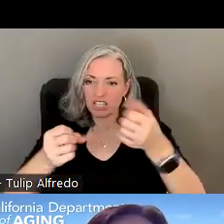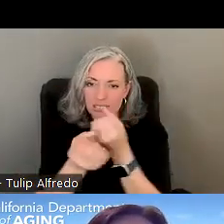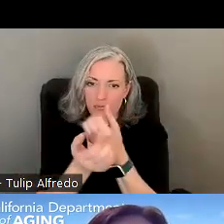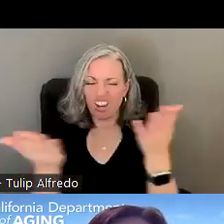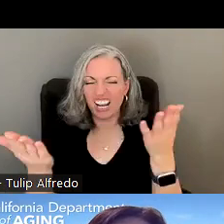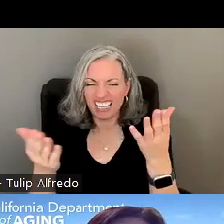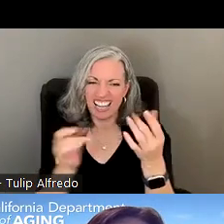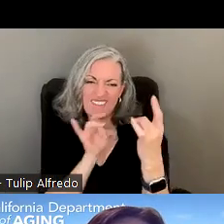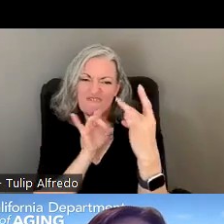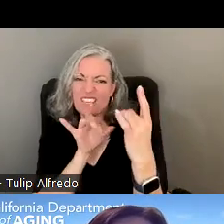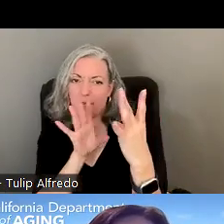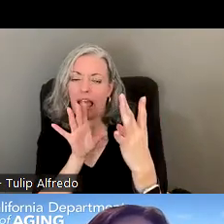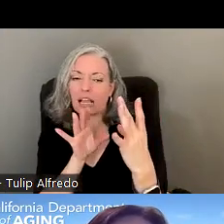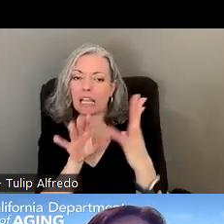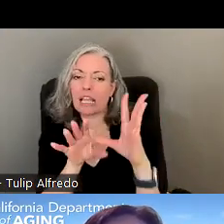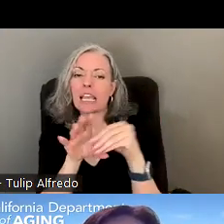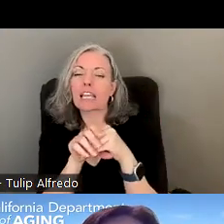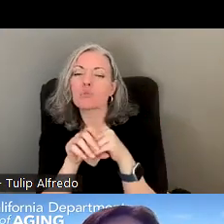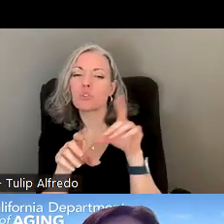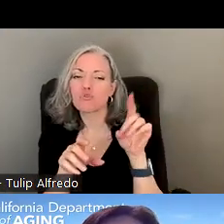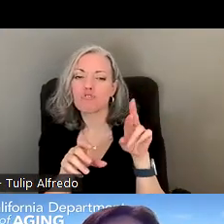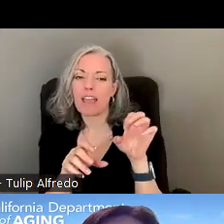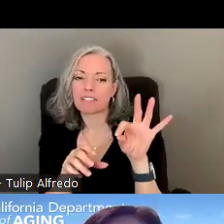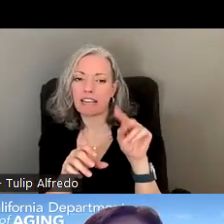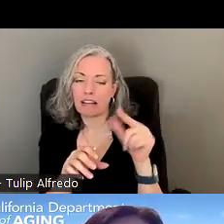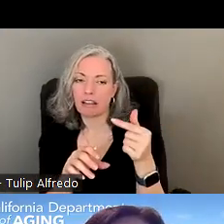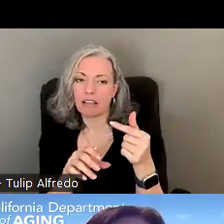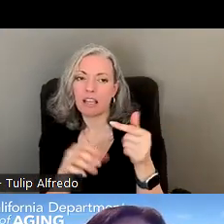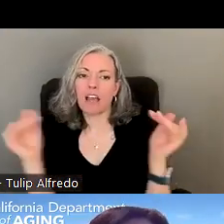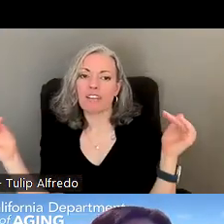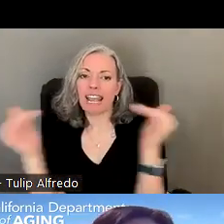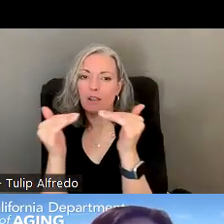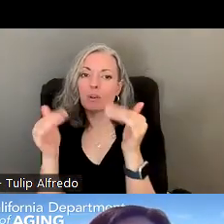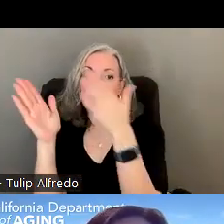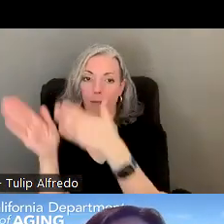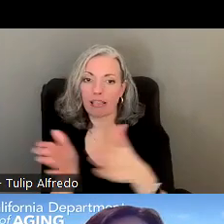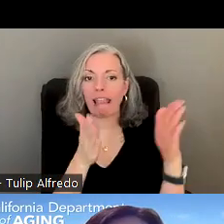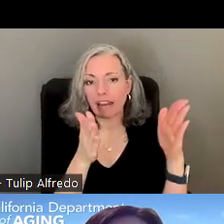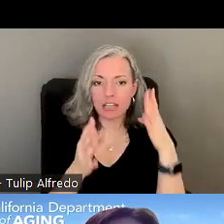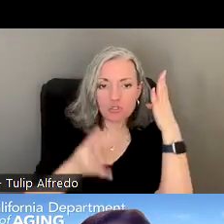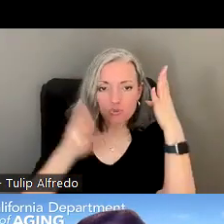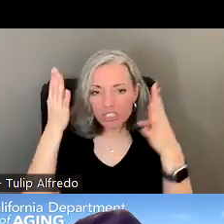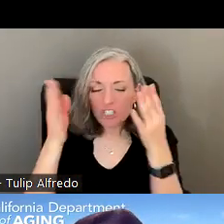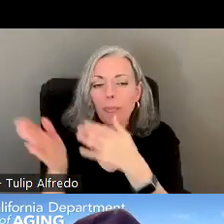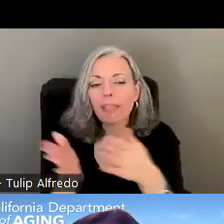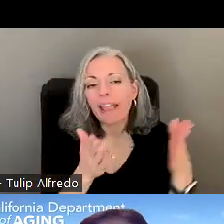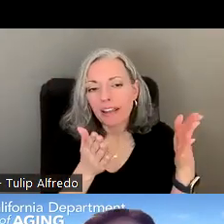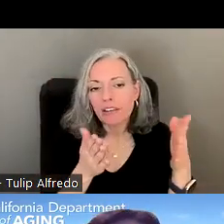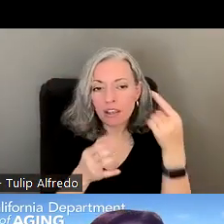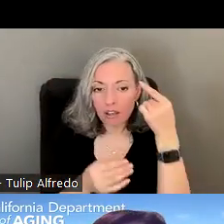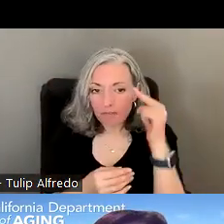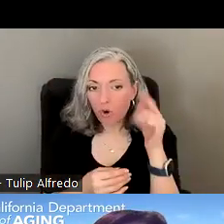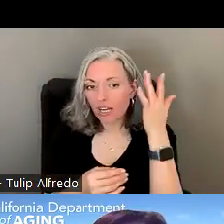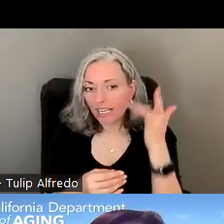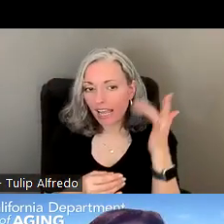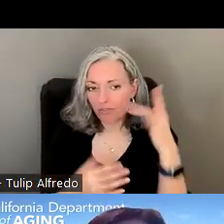and feedback into the drafting of a equity strategic plan for California